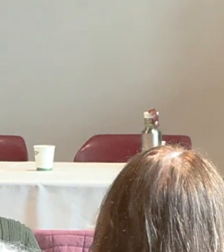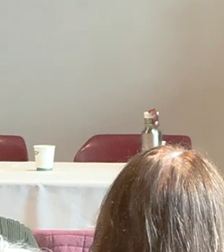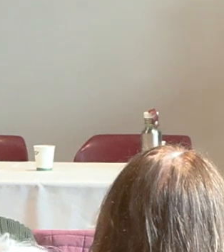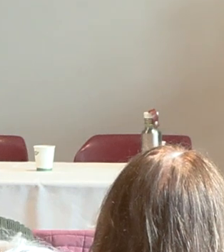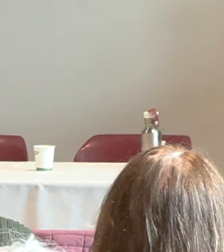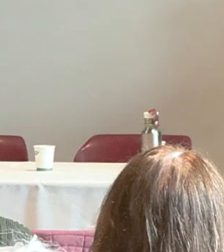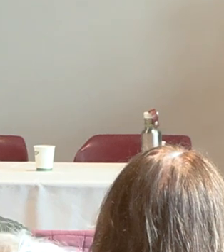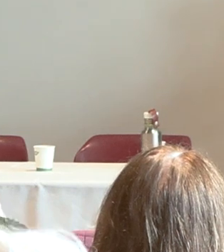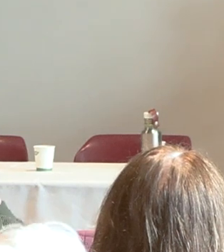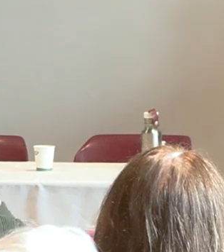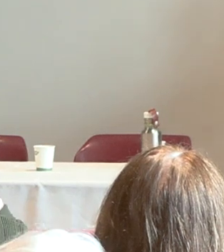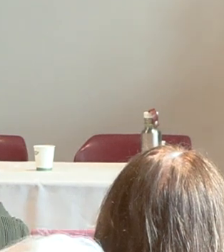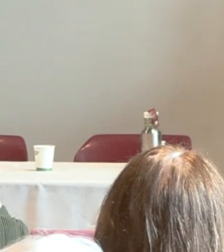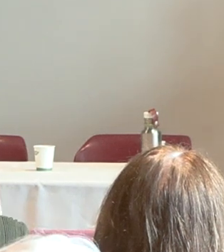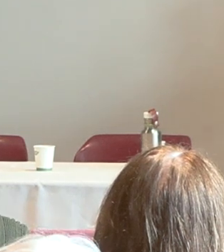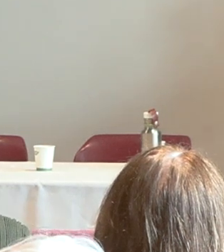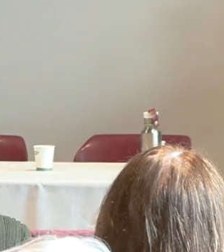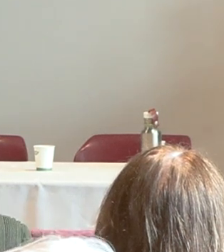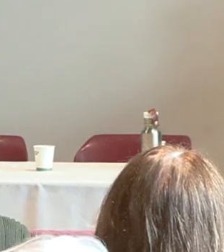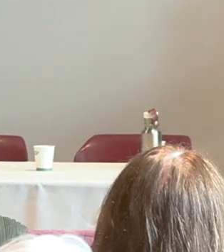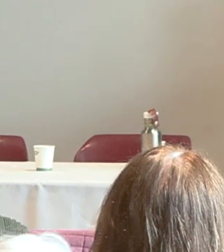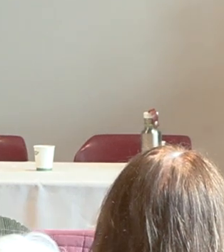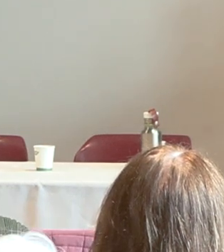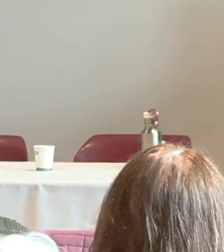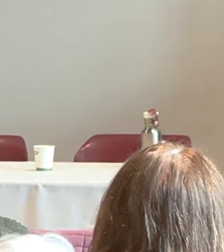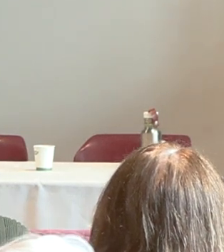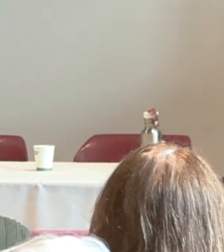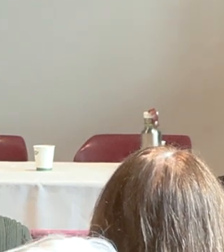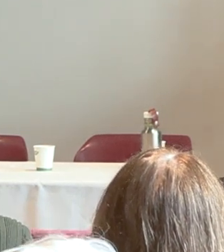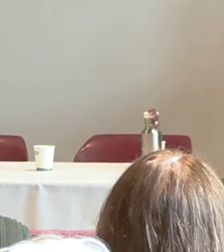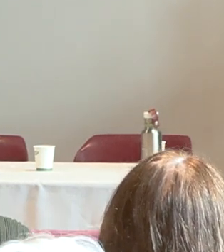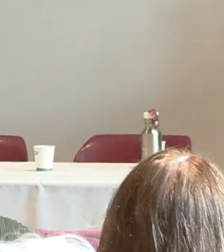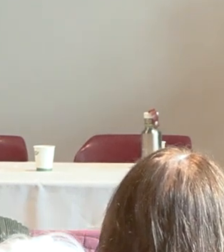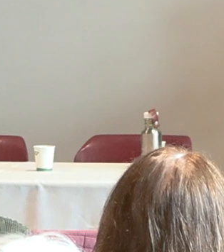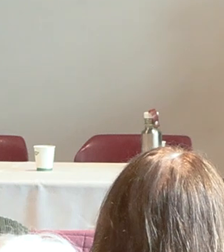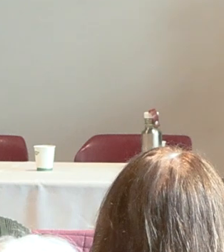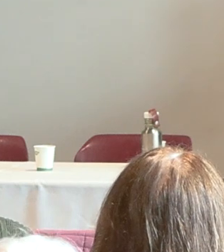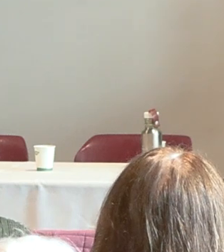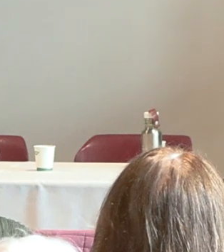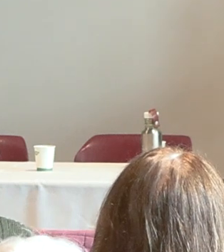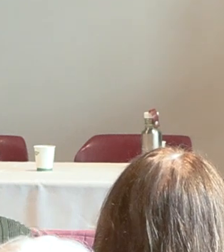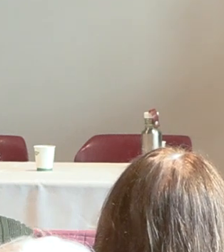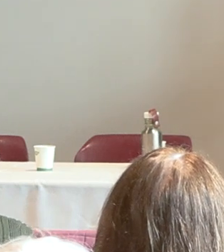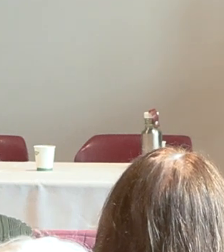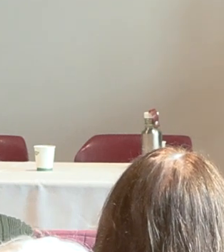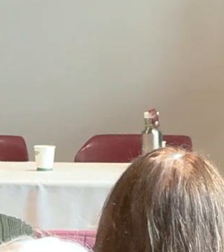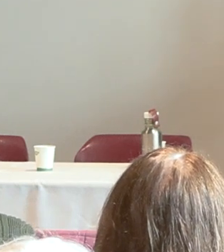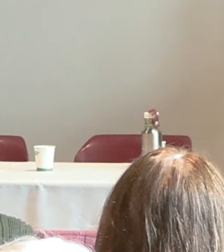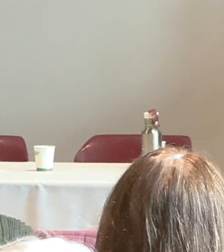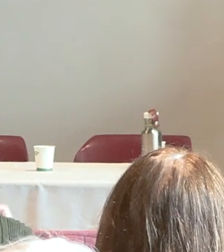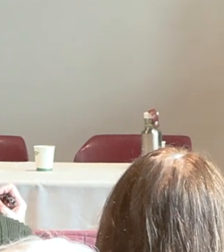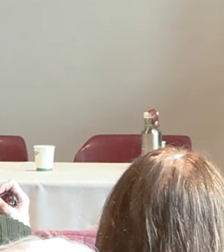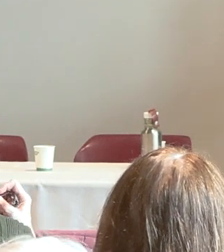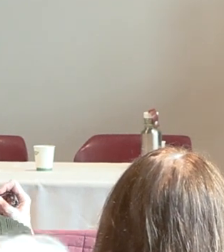just before his birth fled the anti-Semitic pogroms in what is now Ukraine. I guess that makes him an